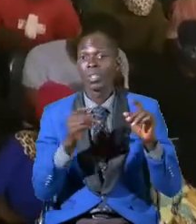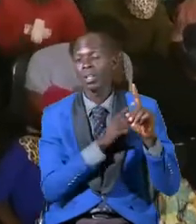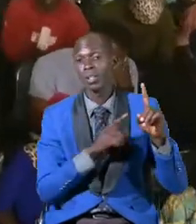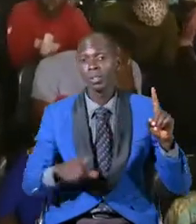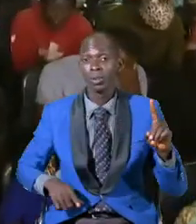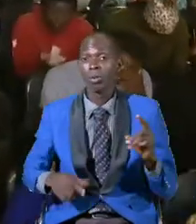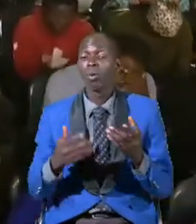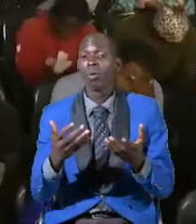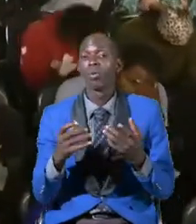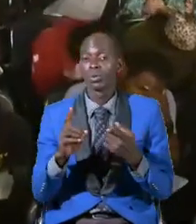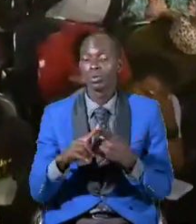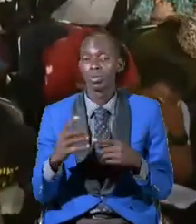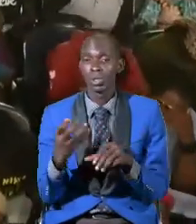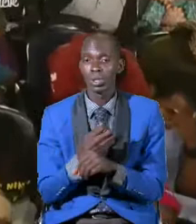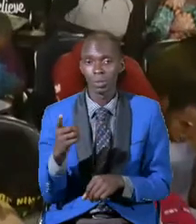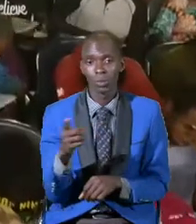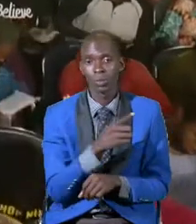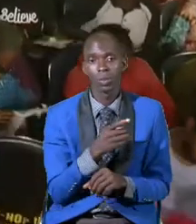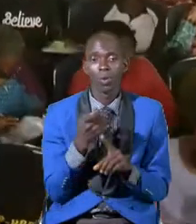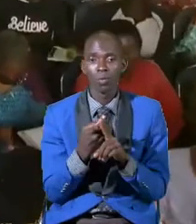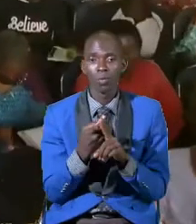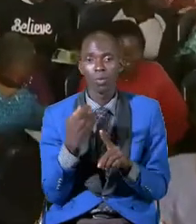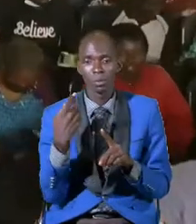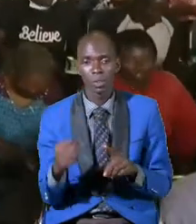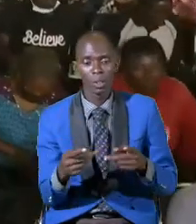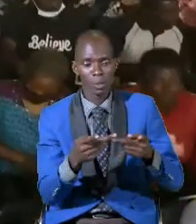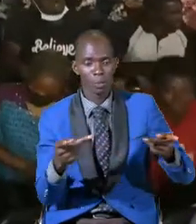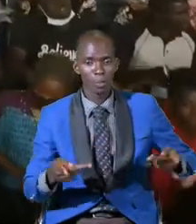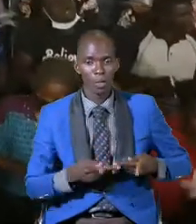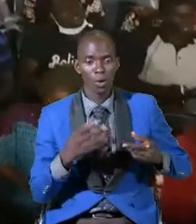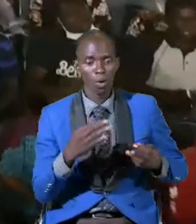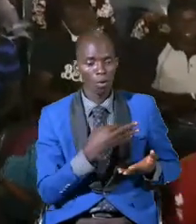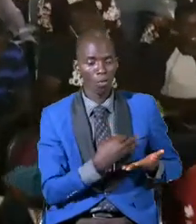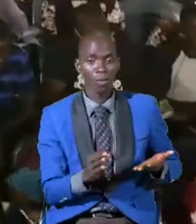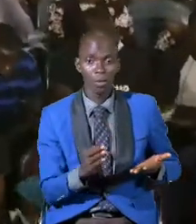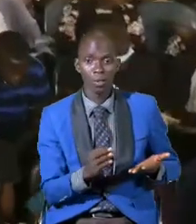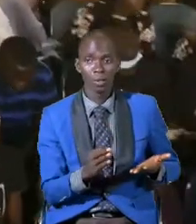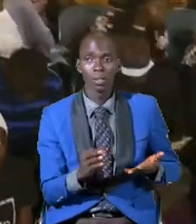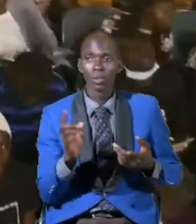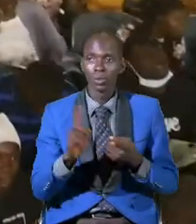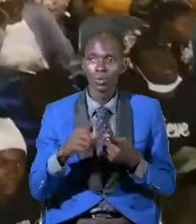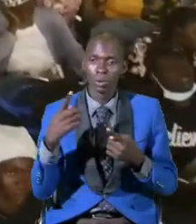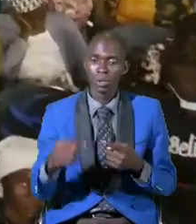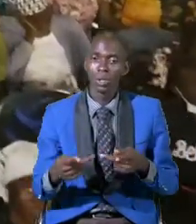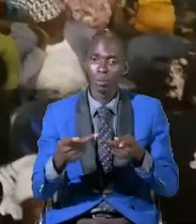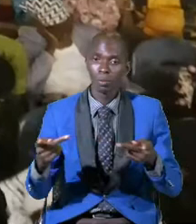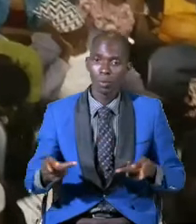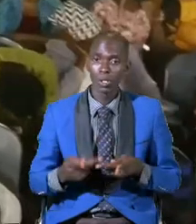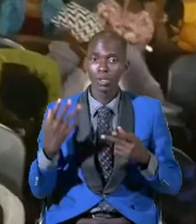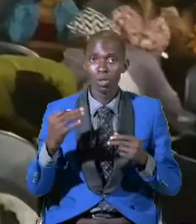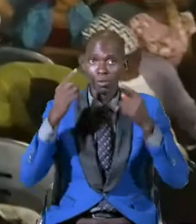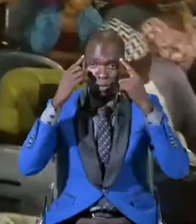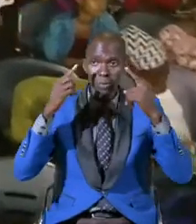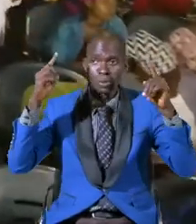to take you from the place of failure and to the place of success, from the place